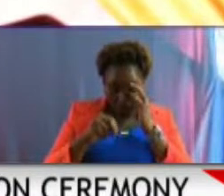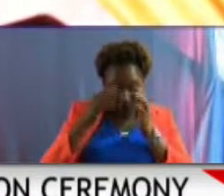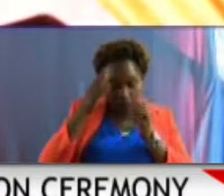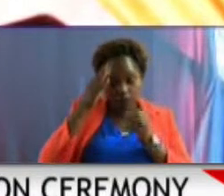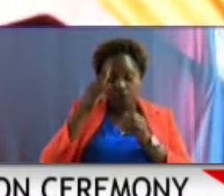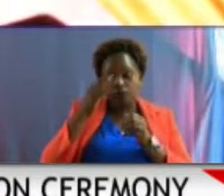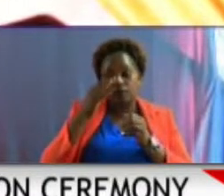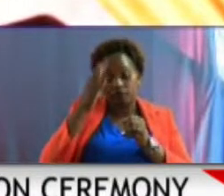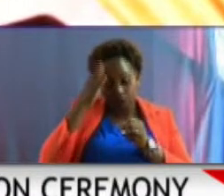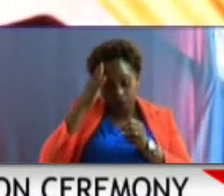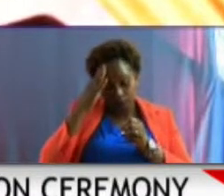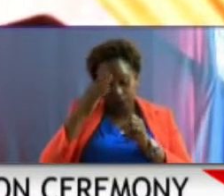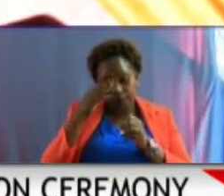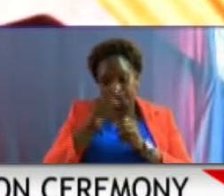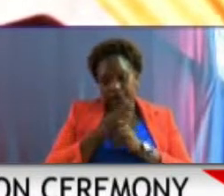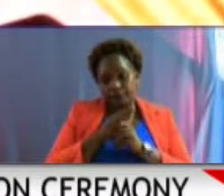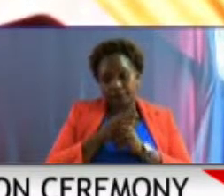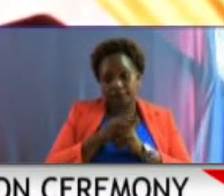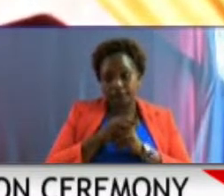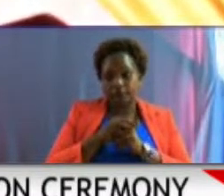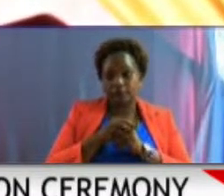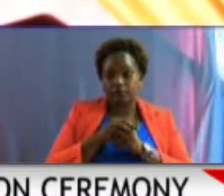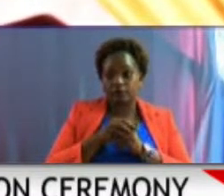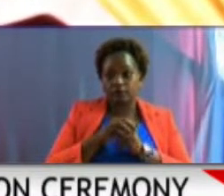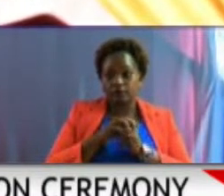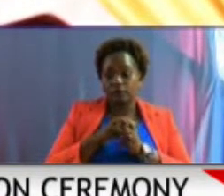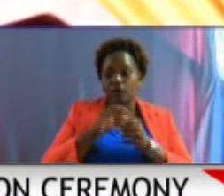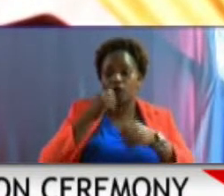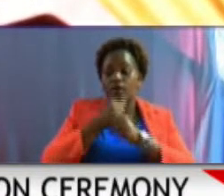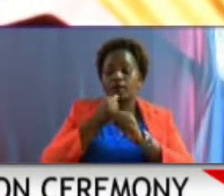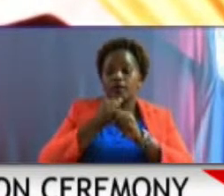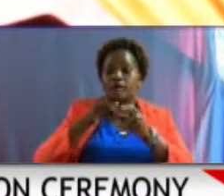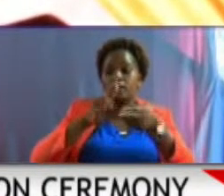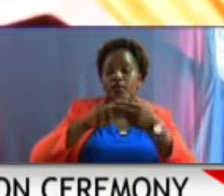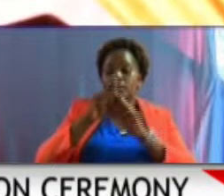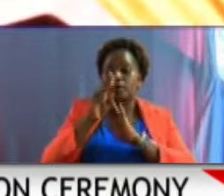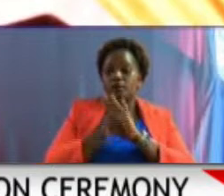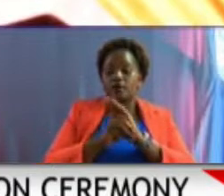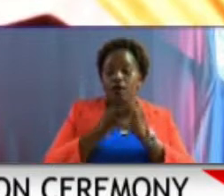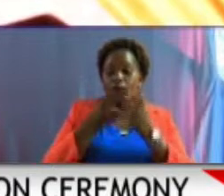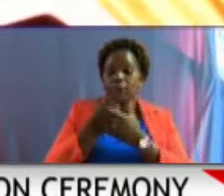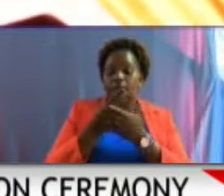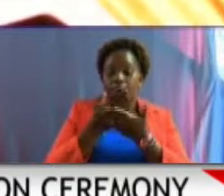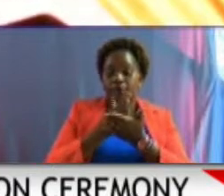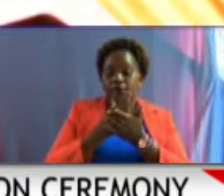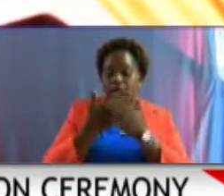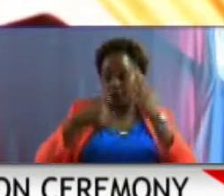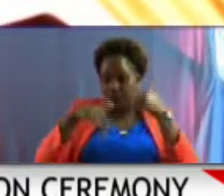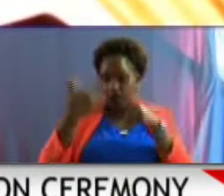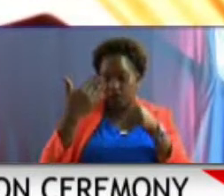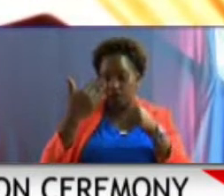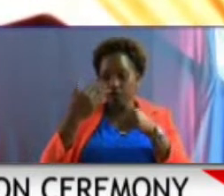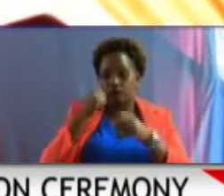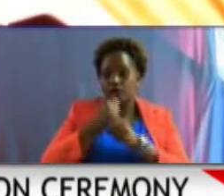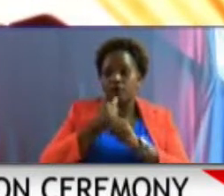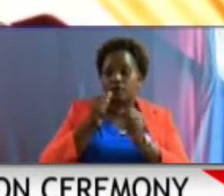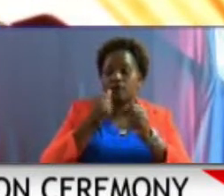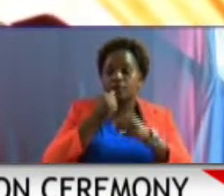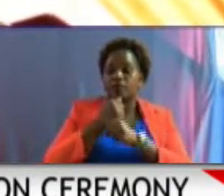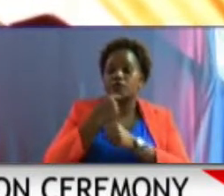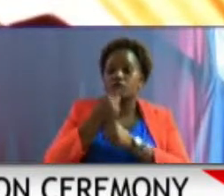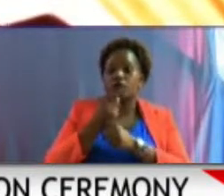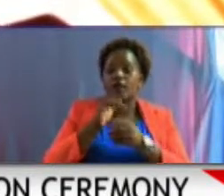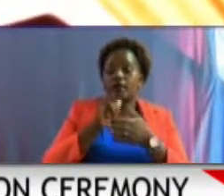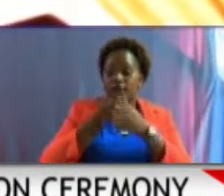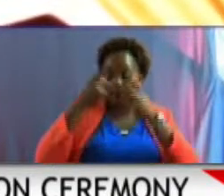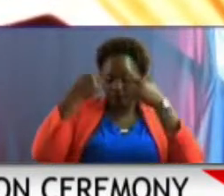generation. A good working relationship between the university administration and staff also ensures